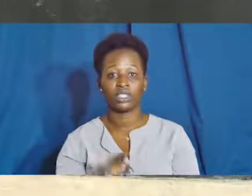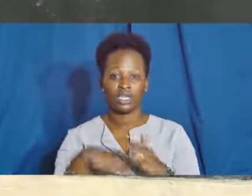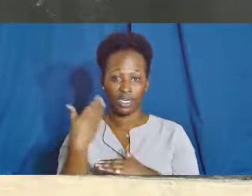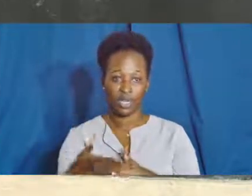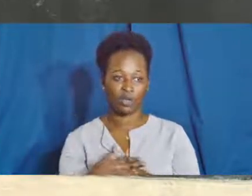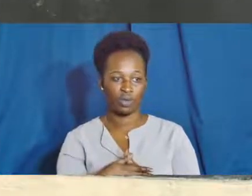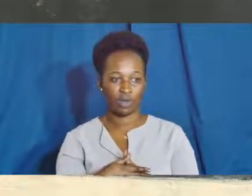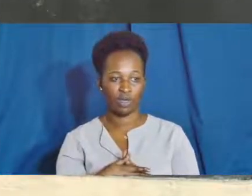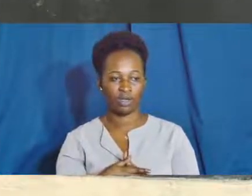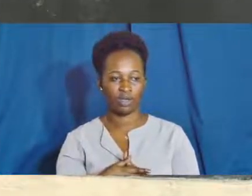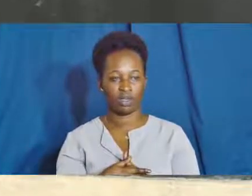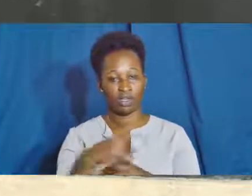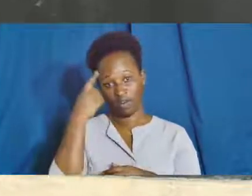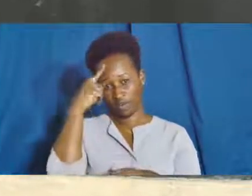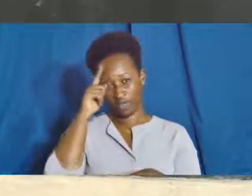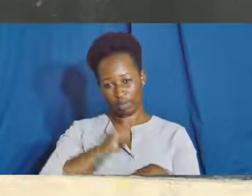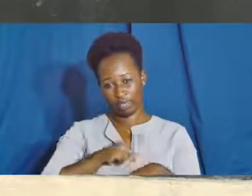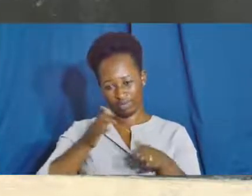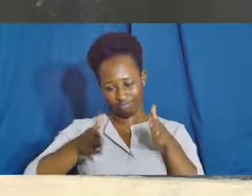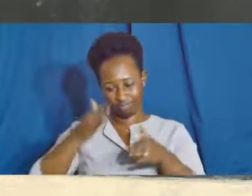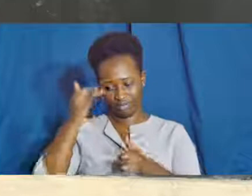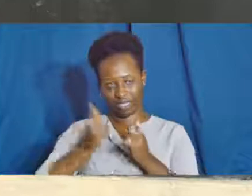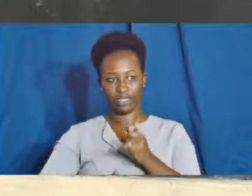Then for the period ended.